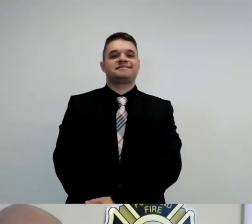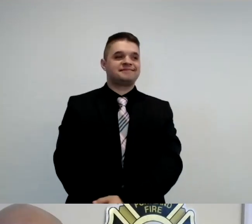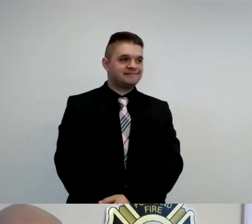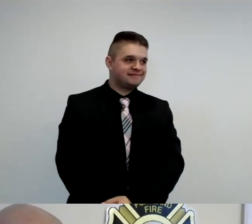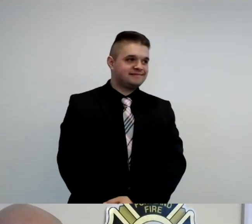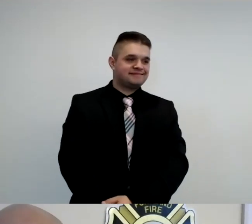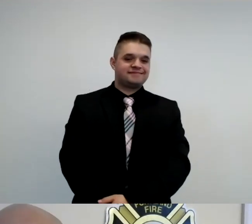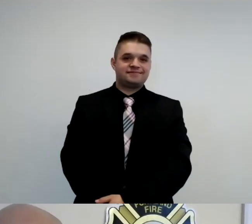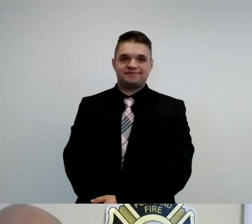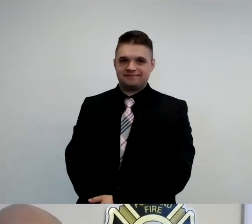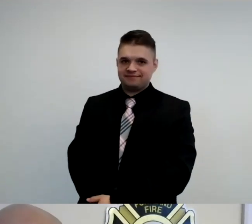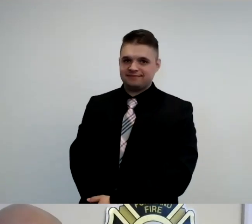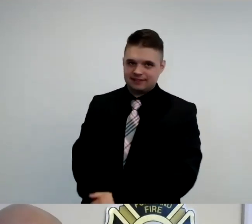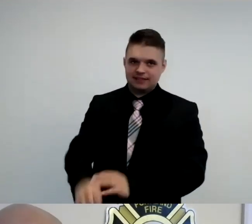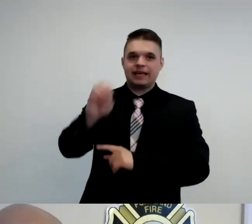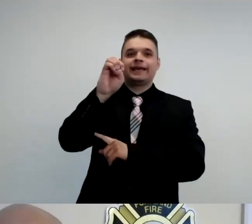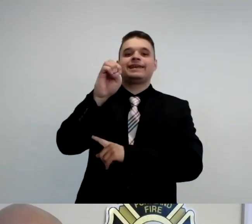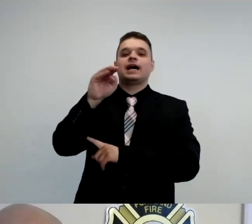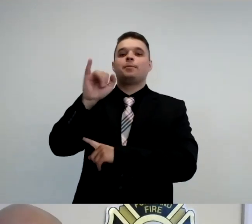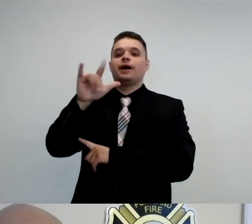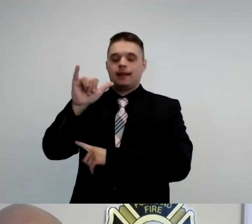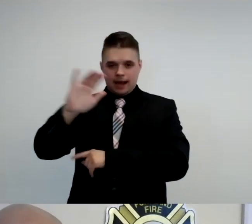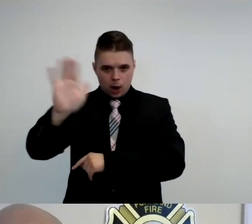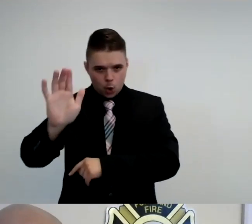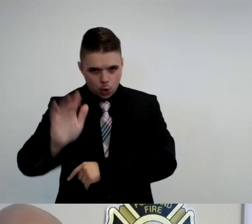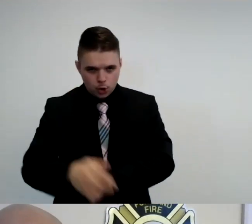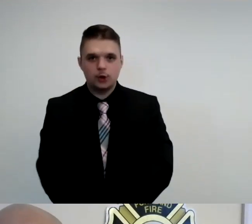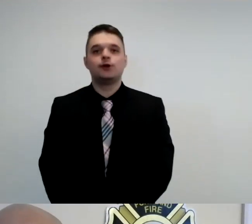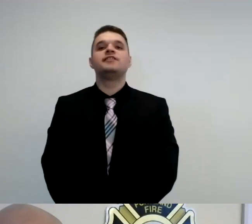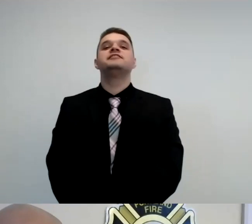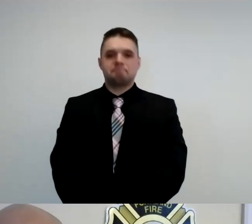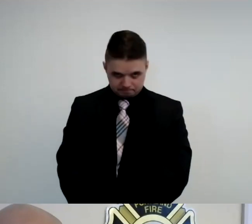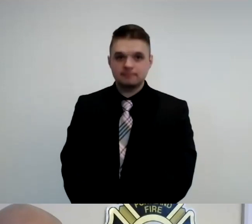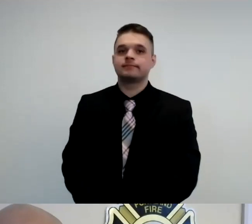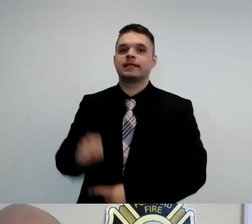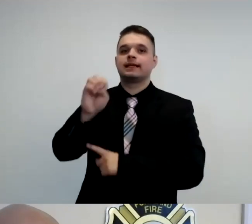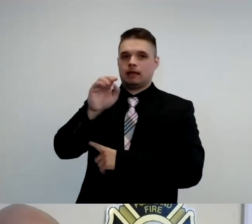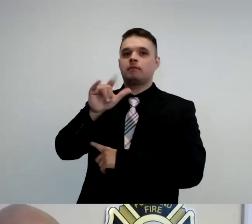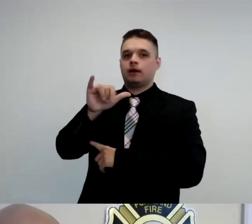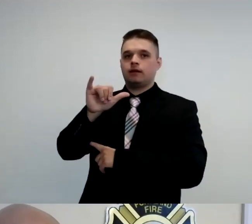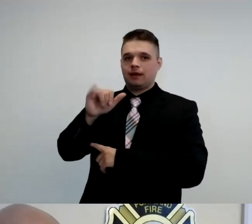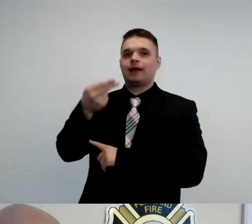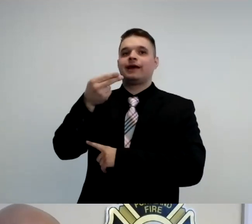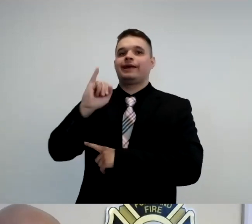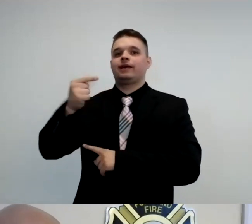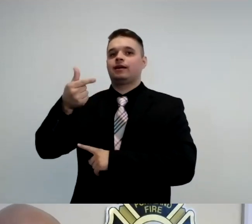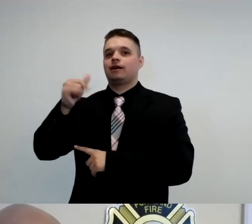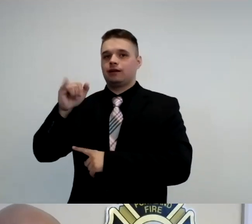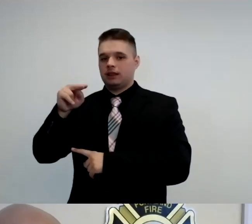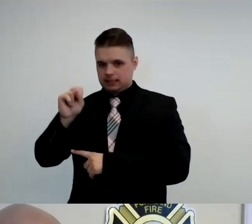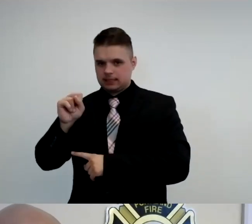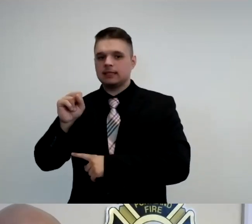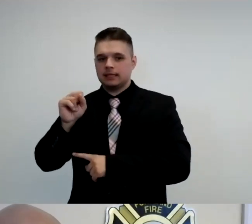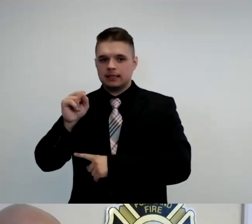Emily, hi. Let's see. Yes, Emily Higgins. Hold on, let me find you, Emily. I'm gonna